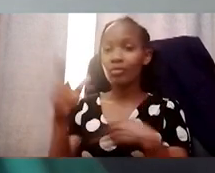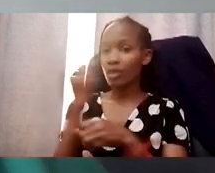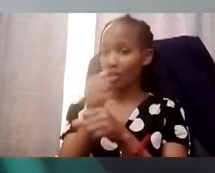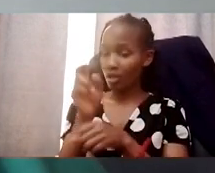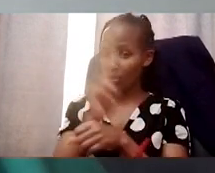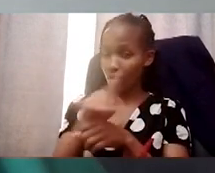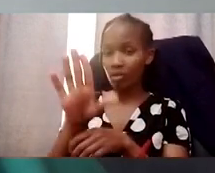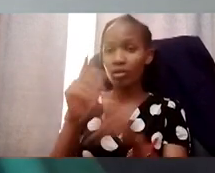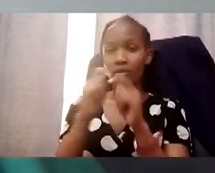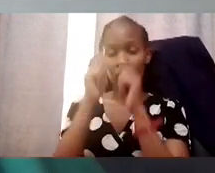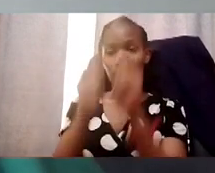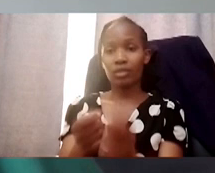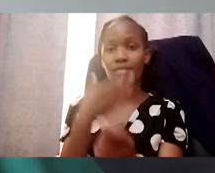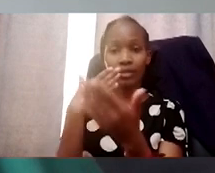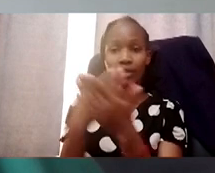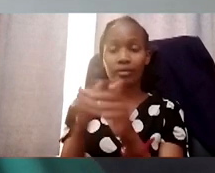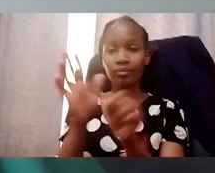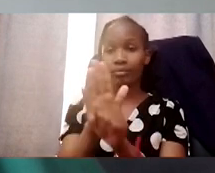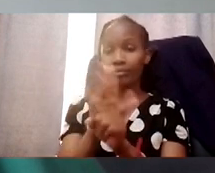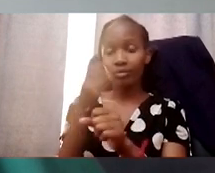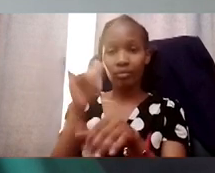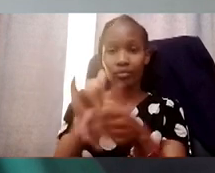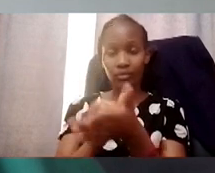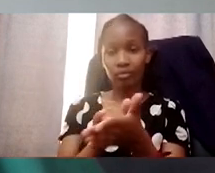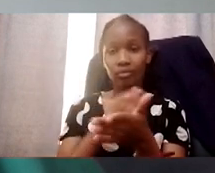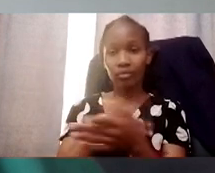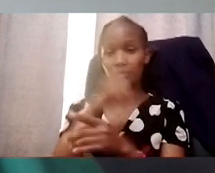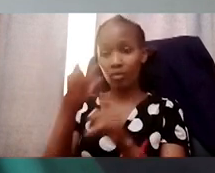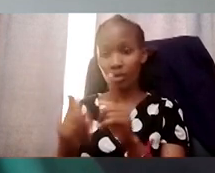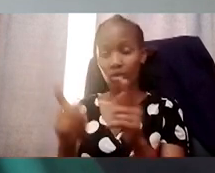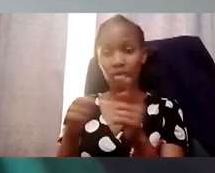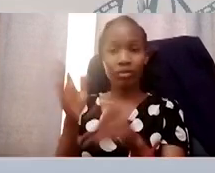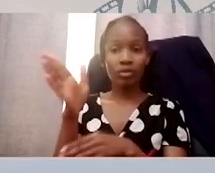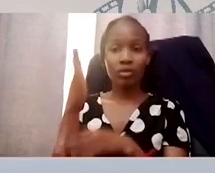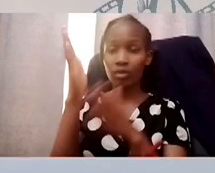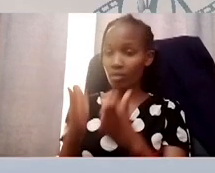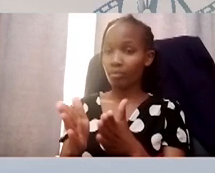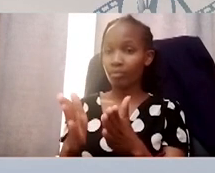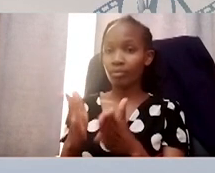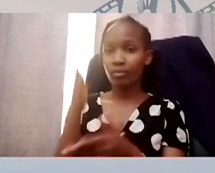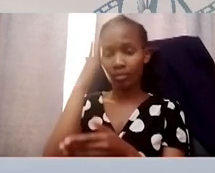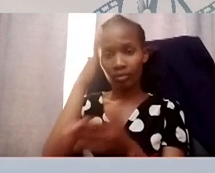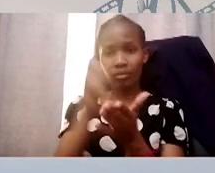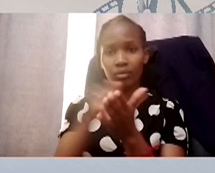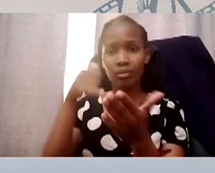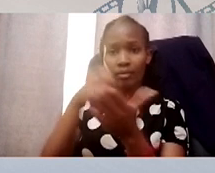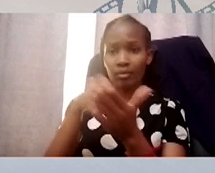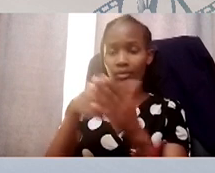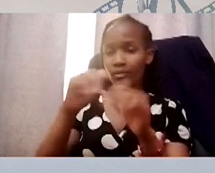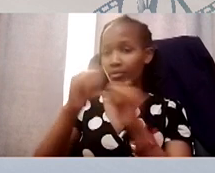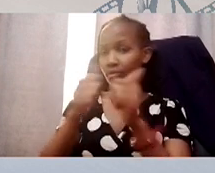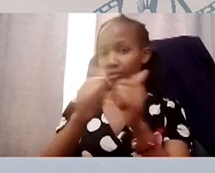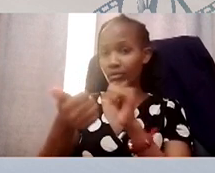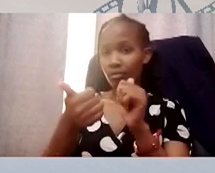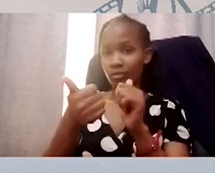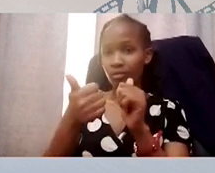Thank you very much for that. So my question is to Ambassador. I know you're involved in sports, but this is a